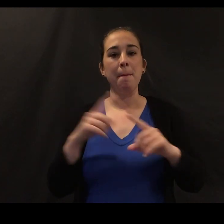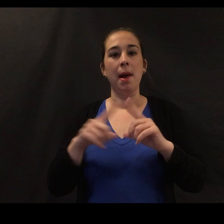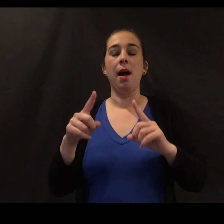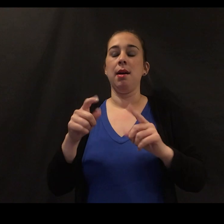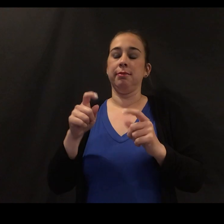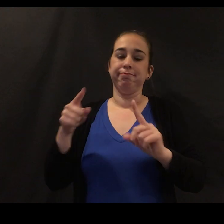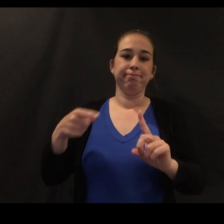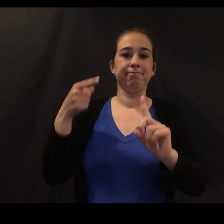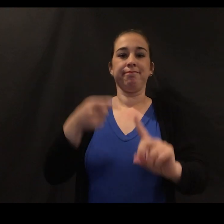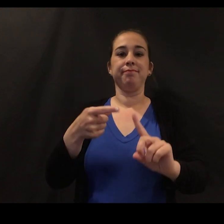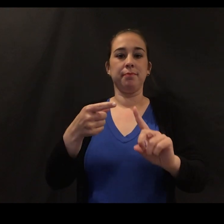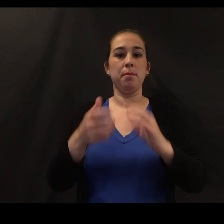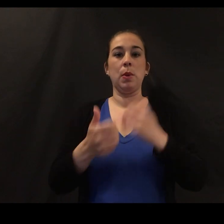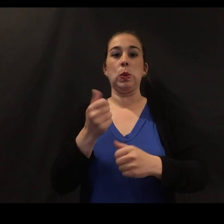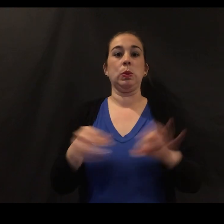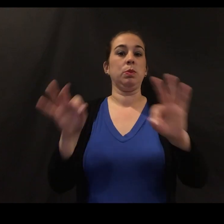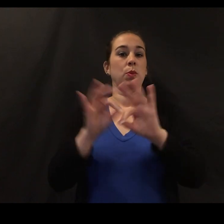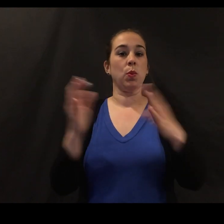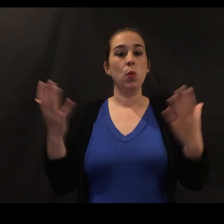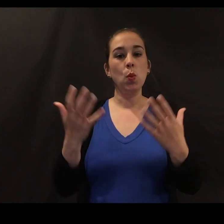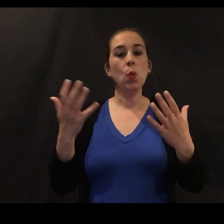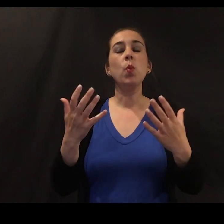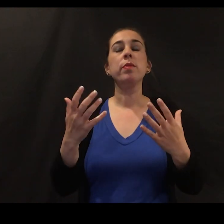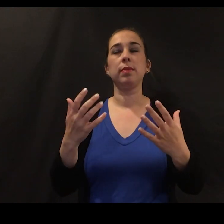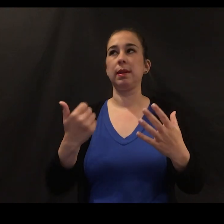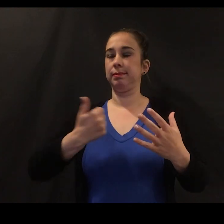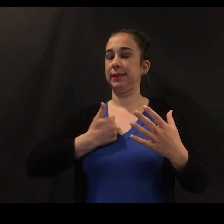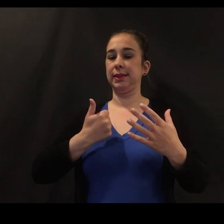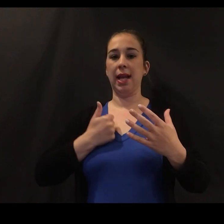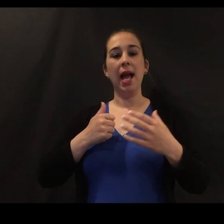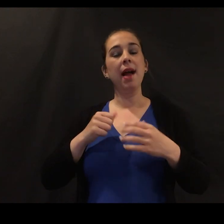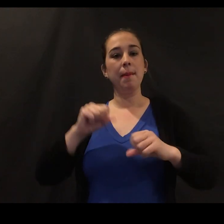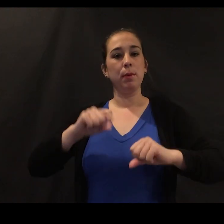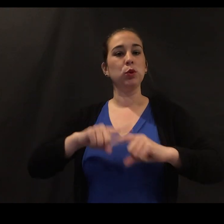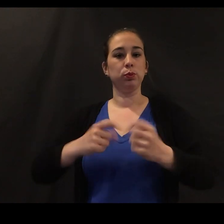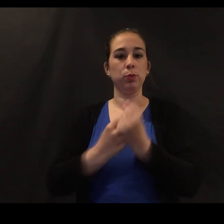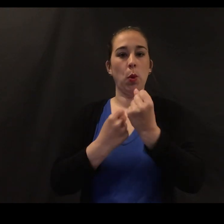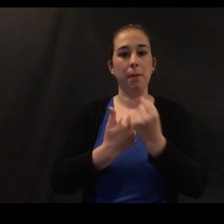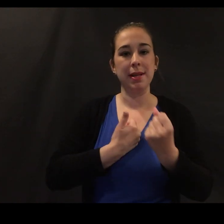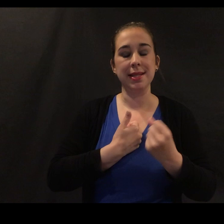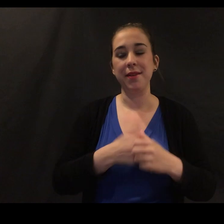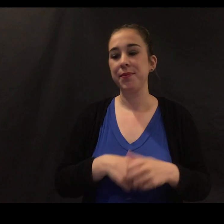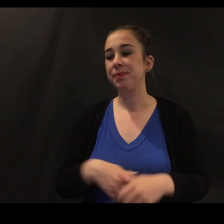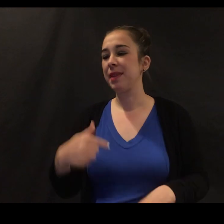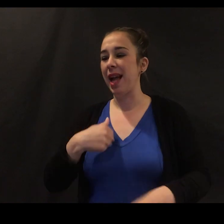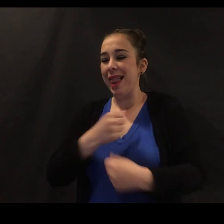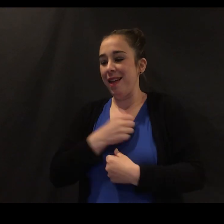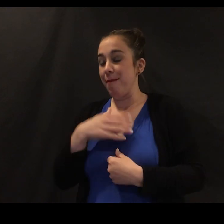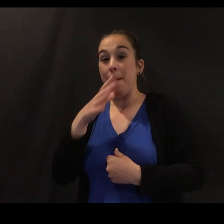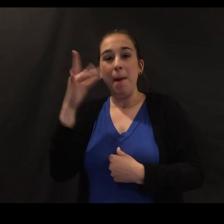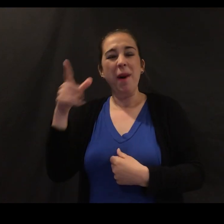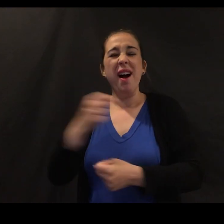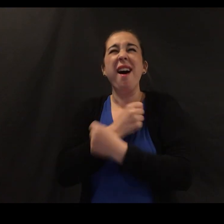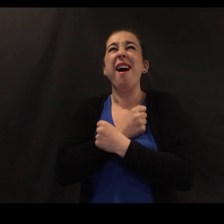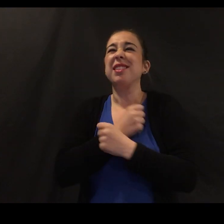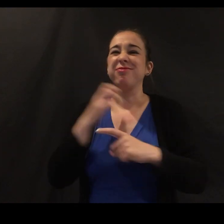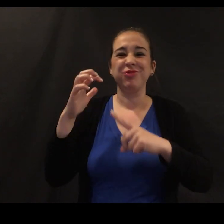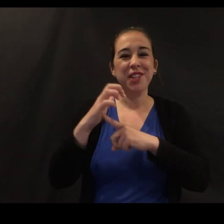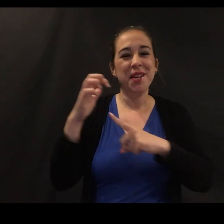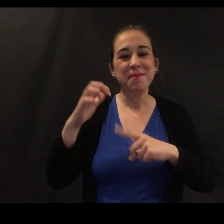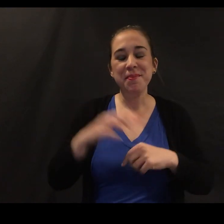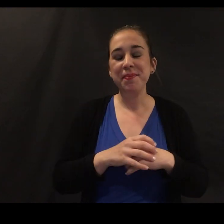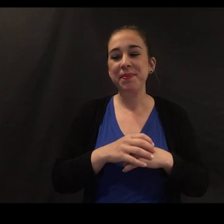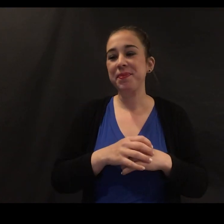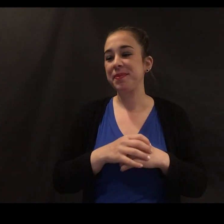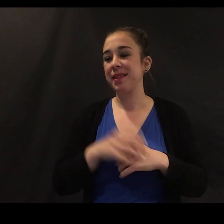taught me was to be self-sufficient. I love my mom because she gives me the best hugs. Because she's